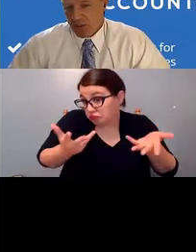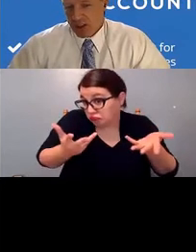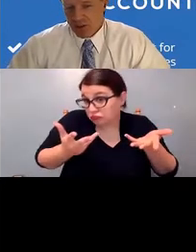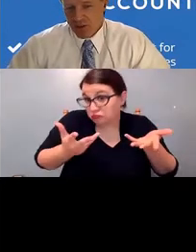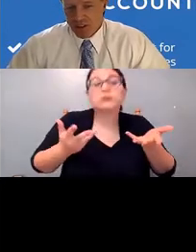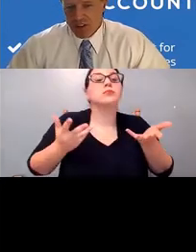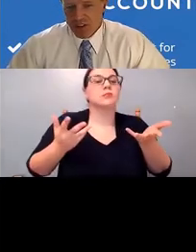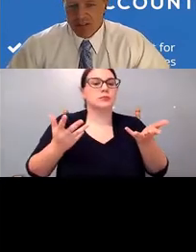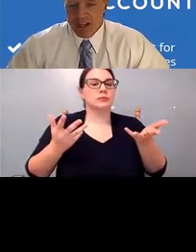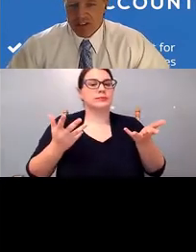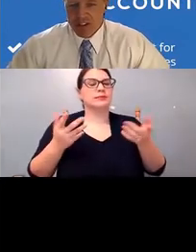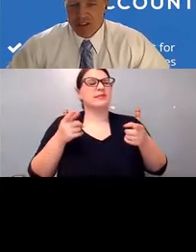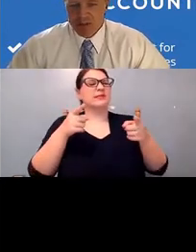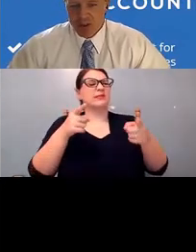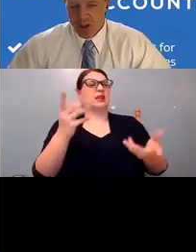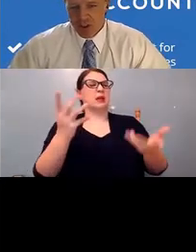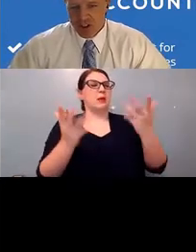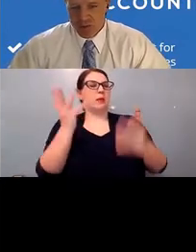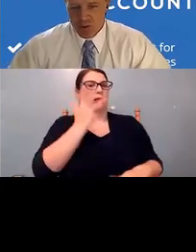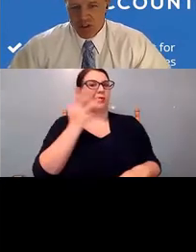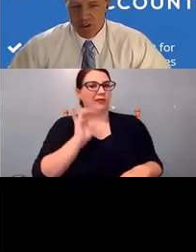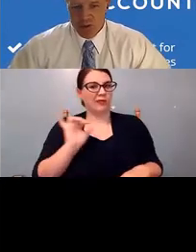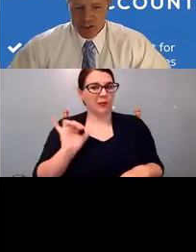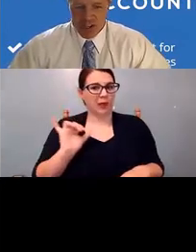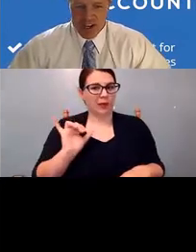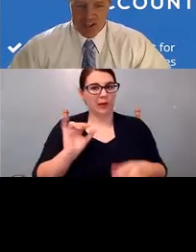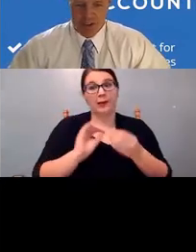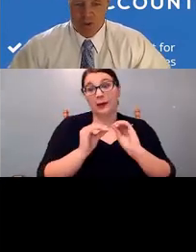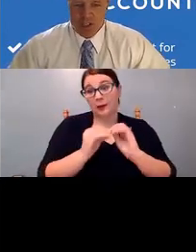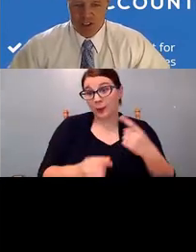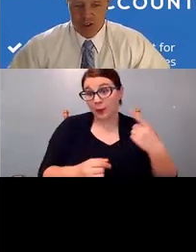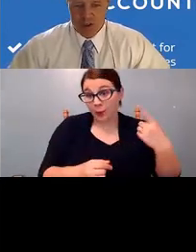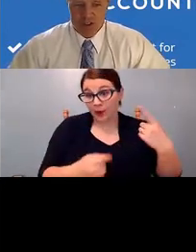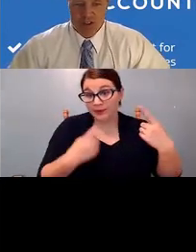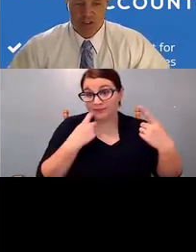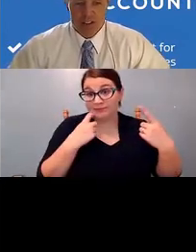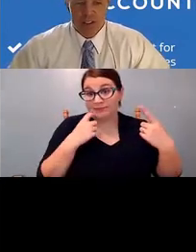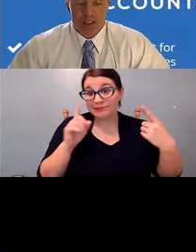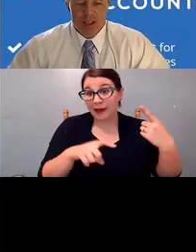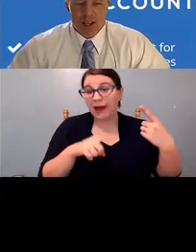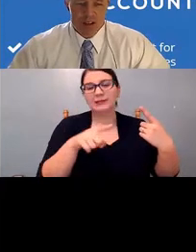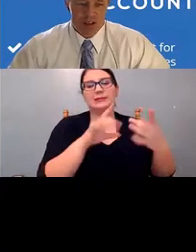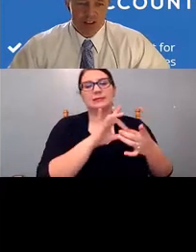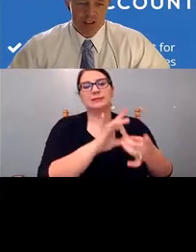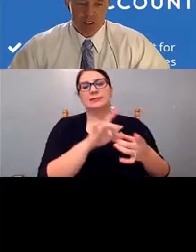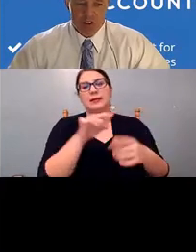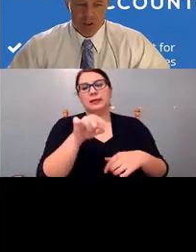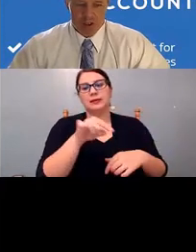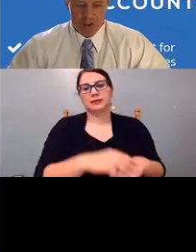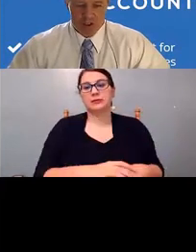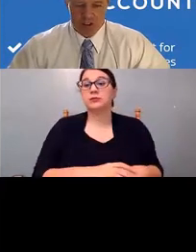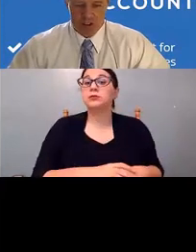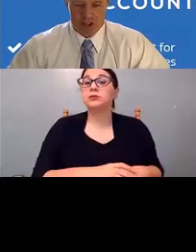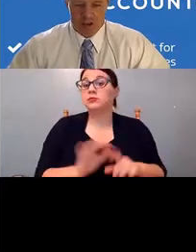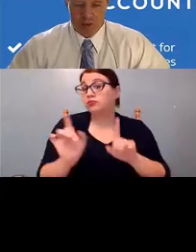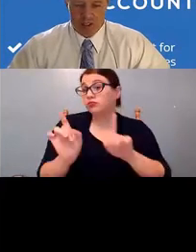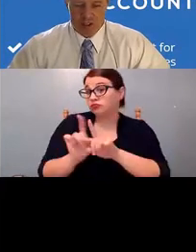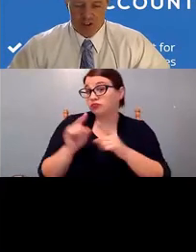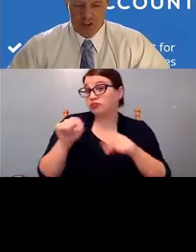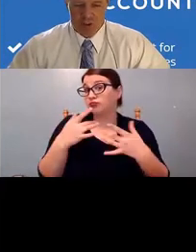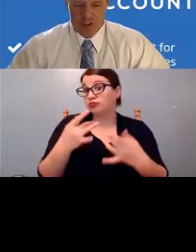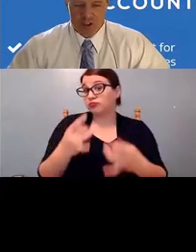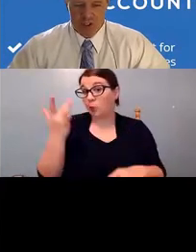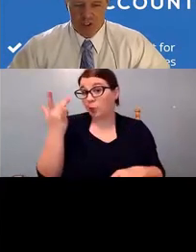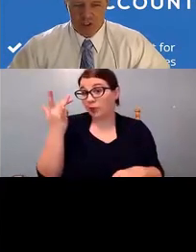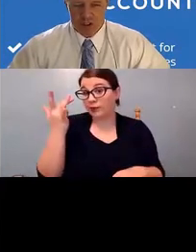This might look familiar. Actually, question number 1 that we just asked related to this. And this is also an interesting slide because I'll